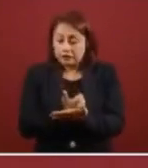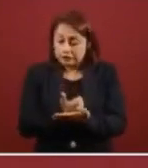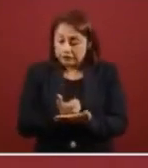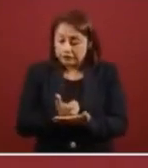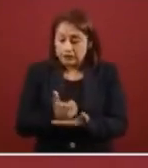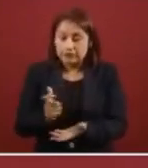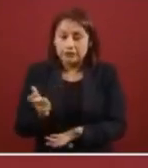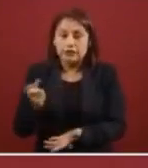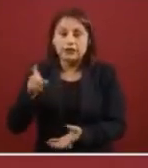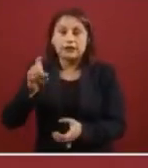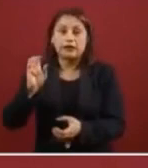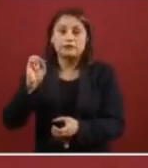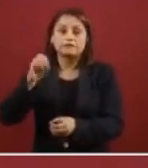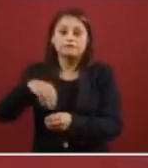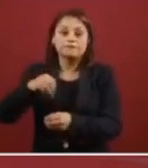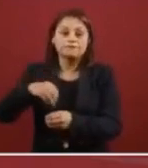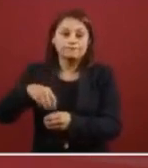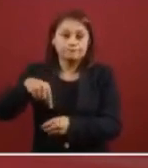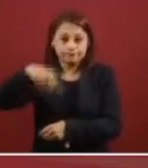incomes that are important,